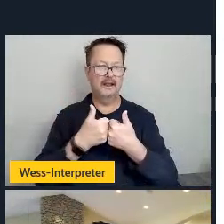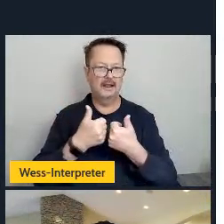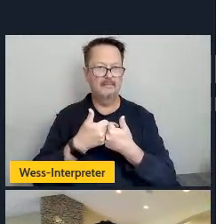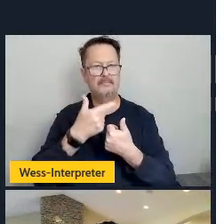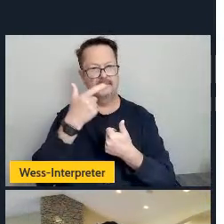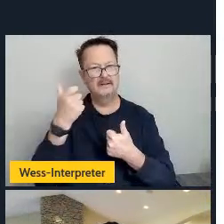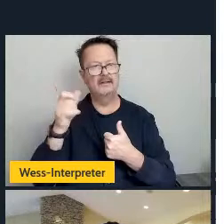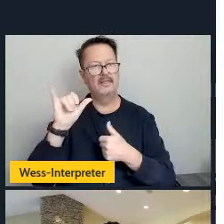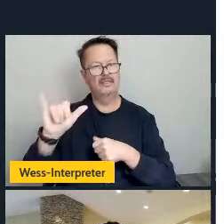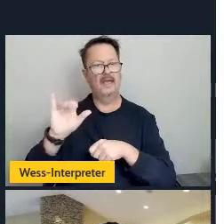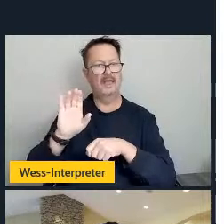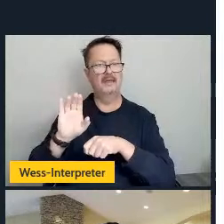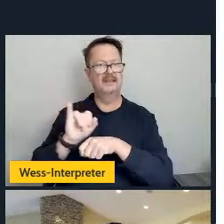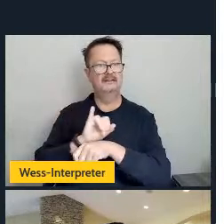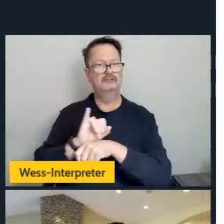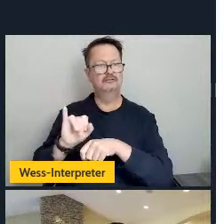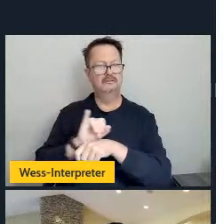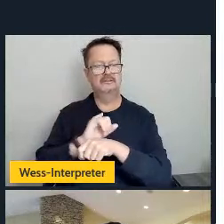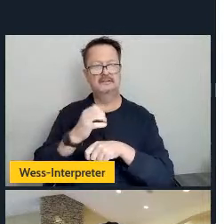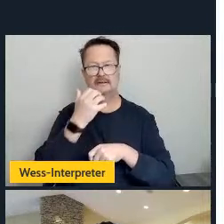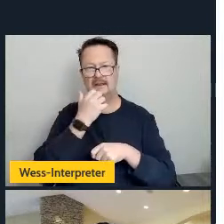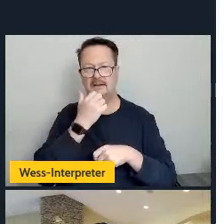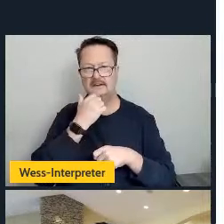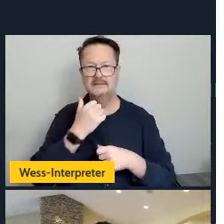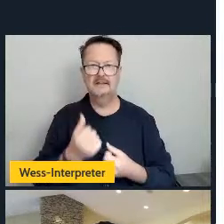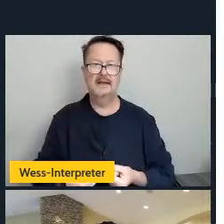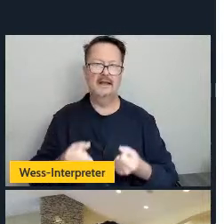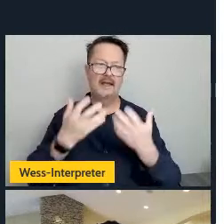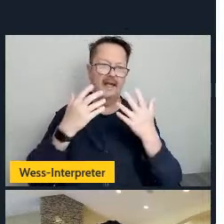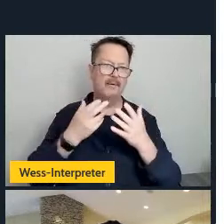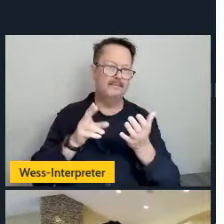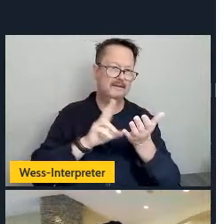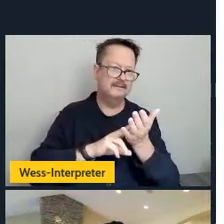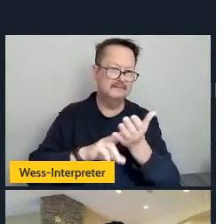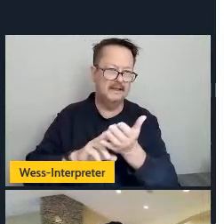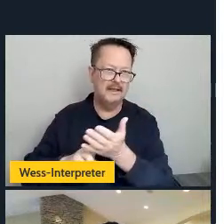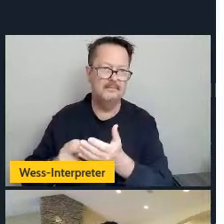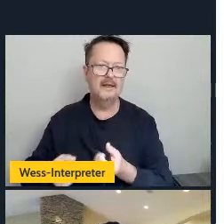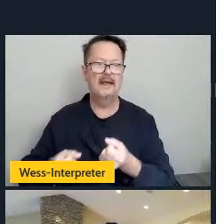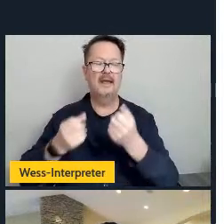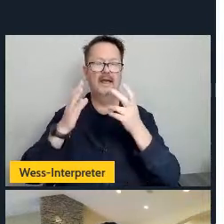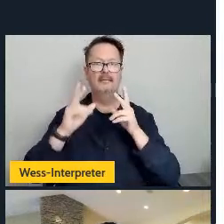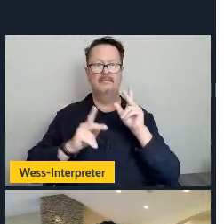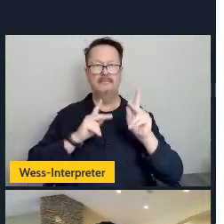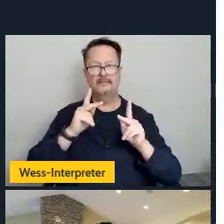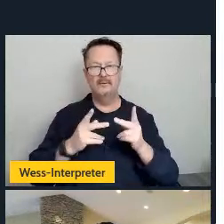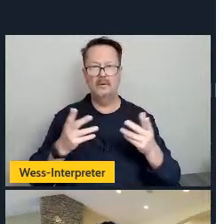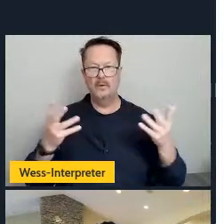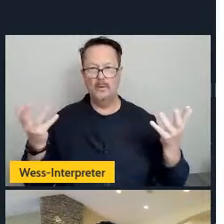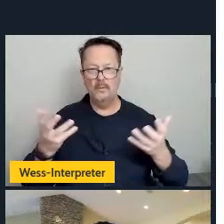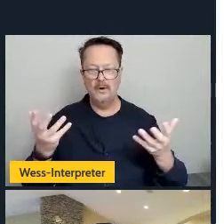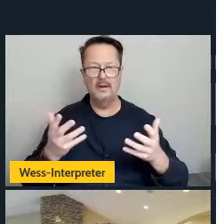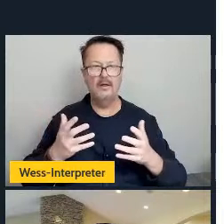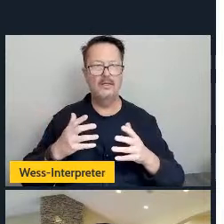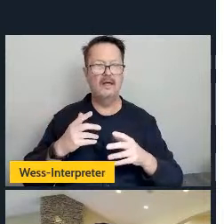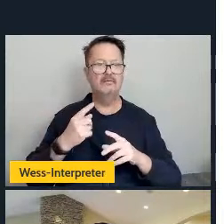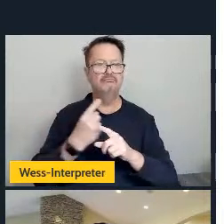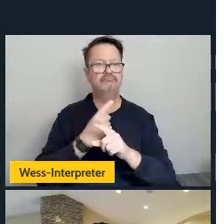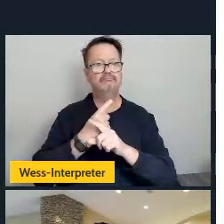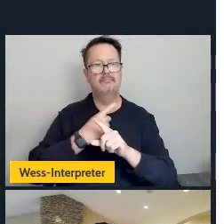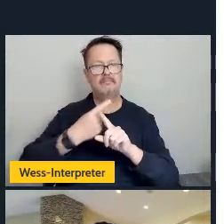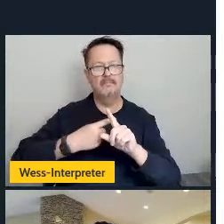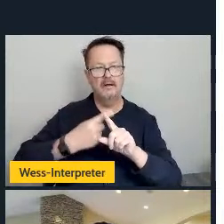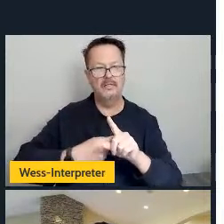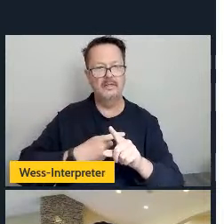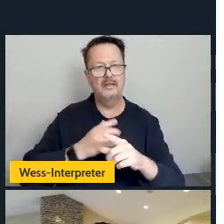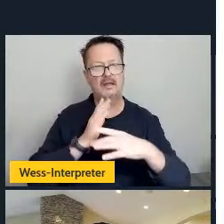leaders probably care about. How many gamers do we have? How many signups? what are the active monthly users, and so on, right, at this